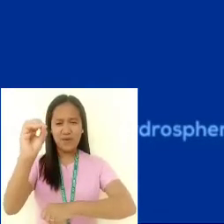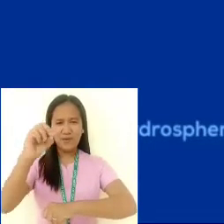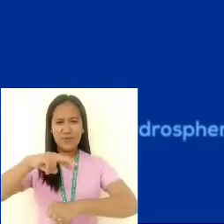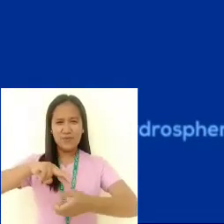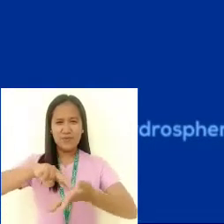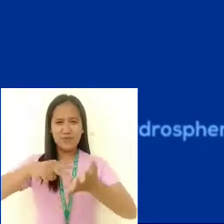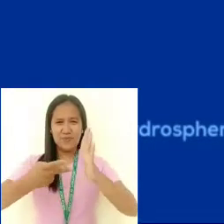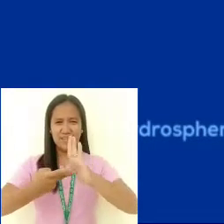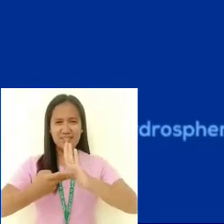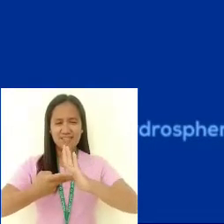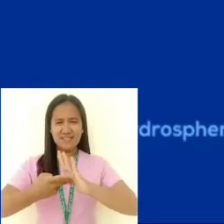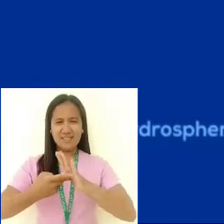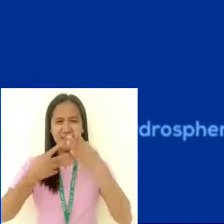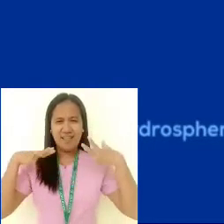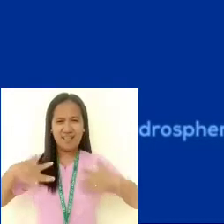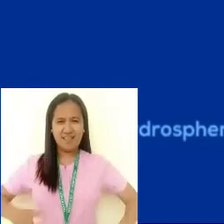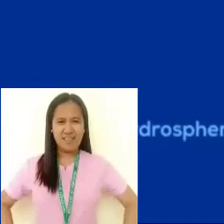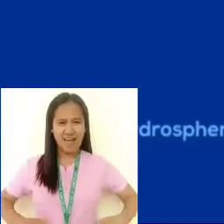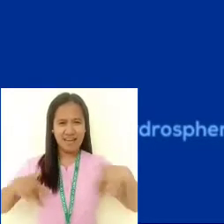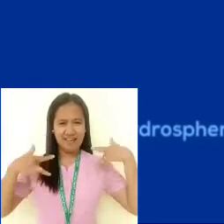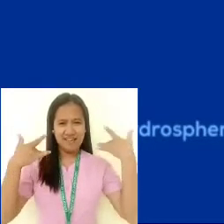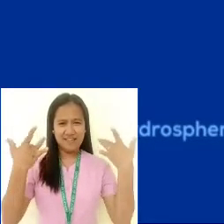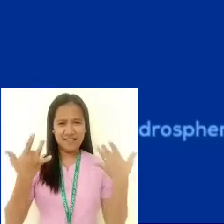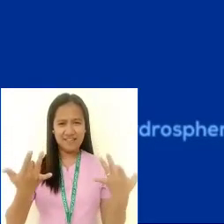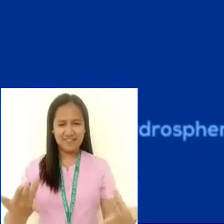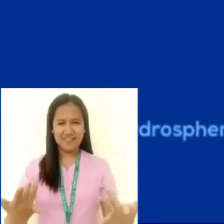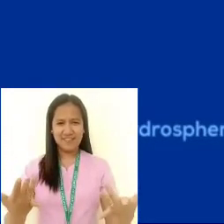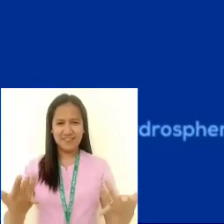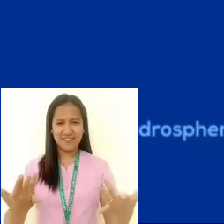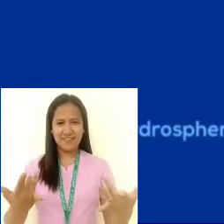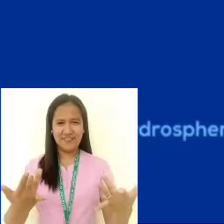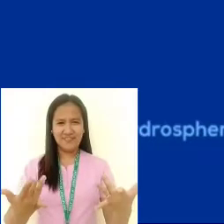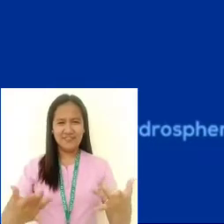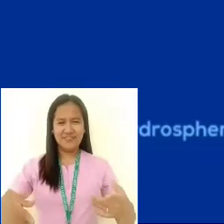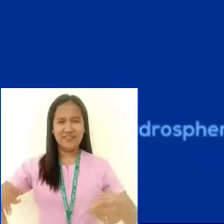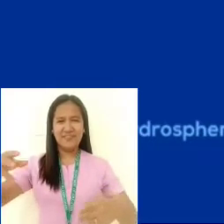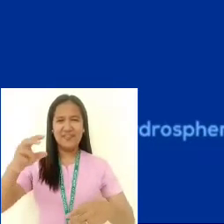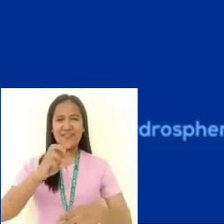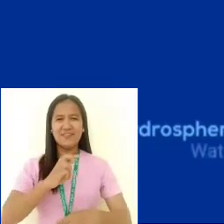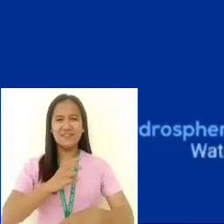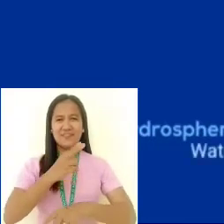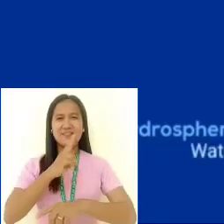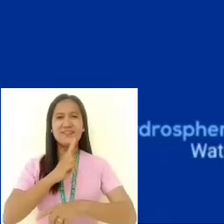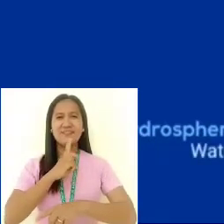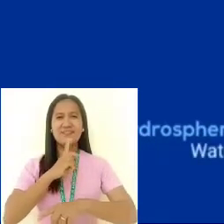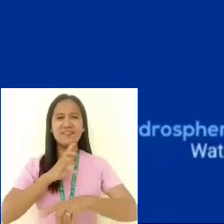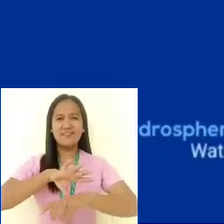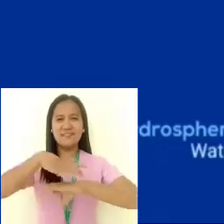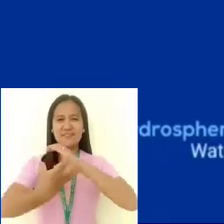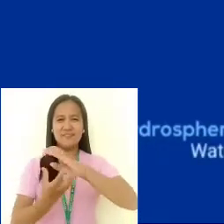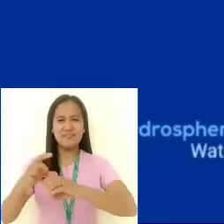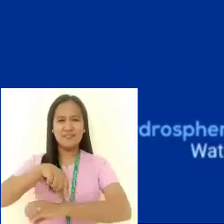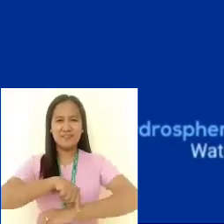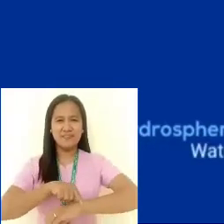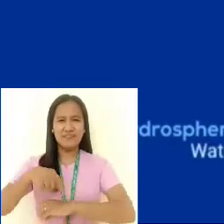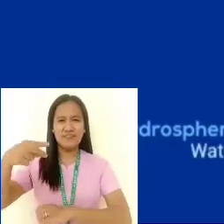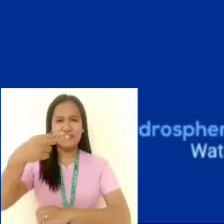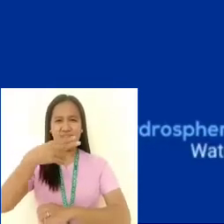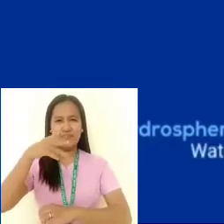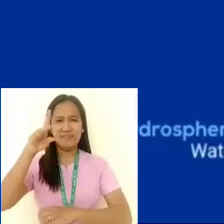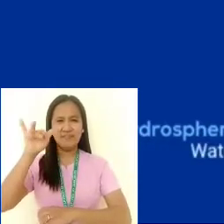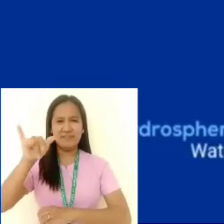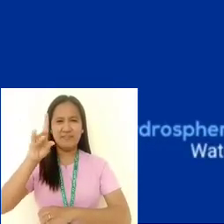the Latin word bio means life. Hydrosphere, from hydro means water.